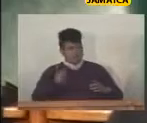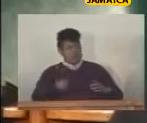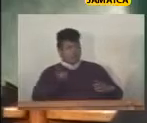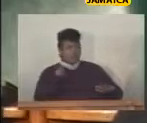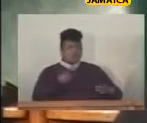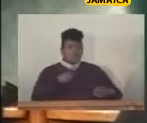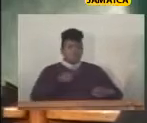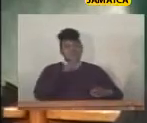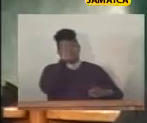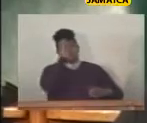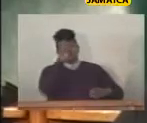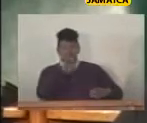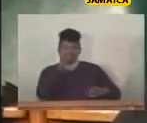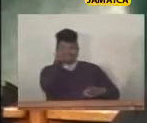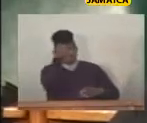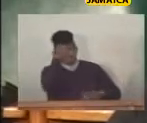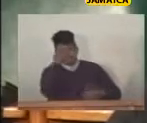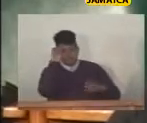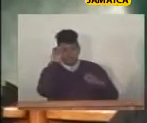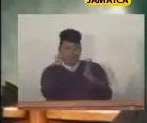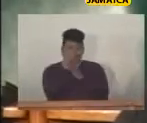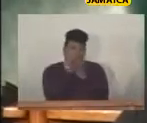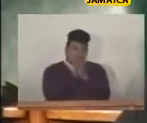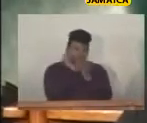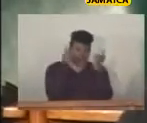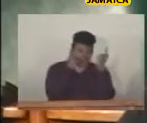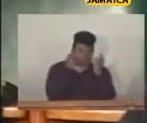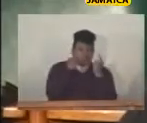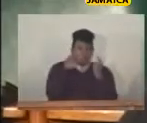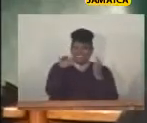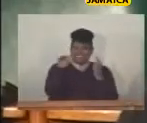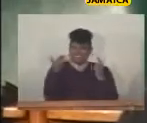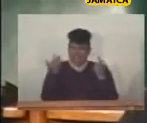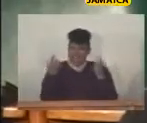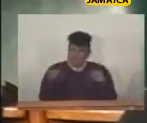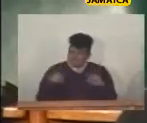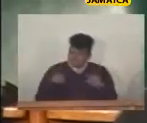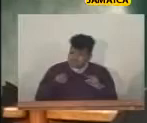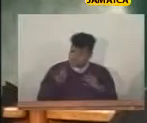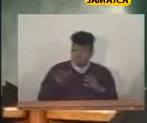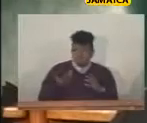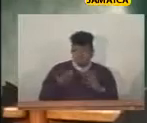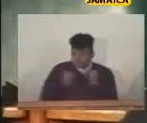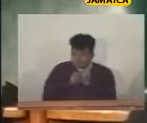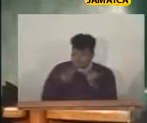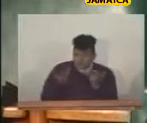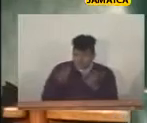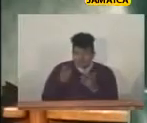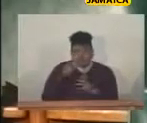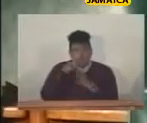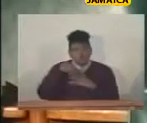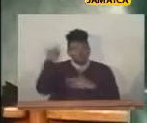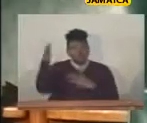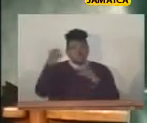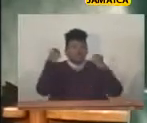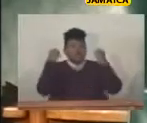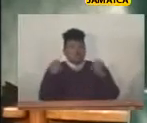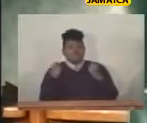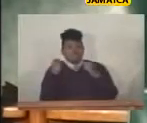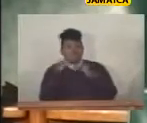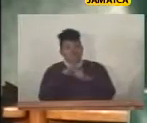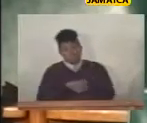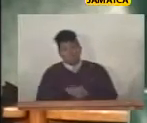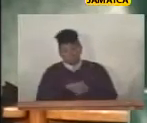recourse to legal consideration or to claim redress outside of the heavily burdened court